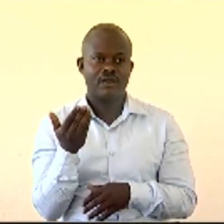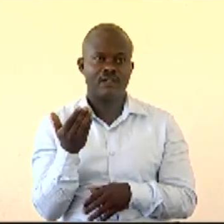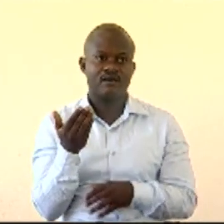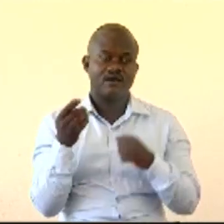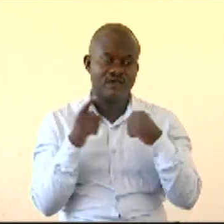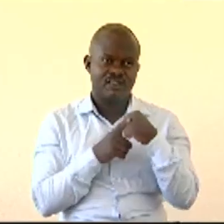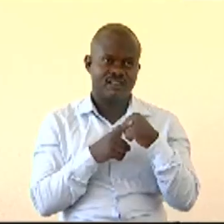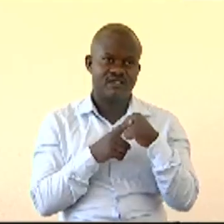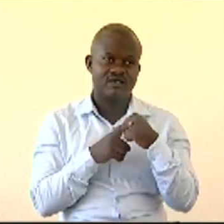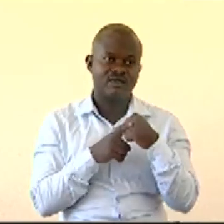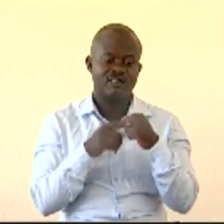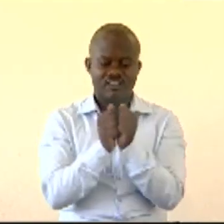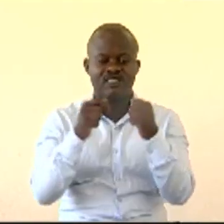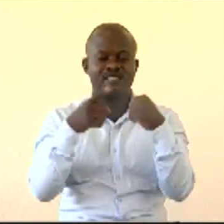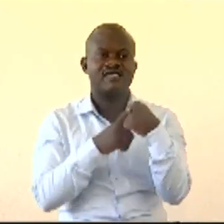16.